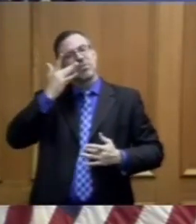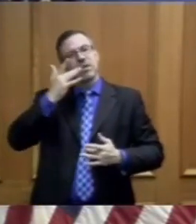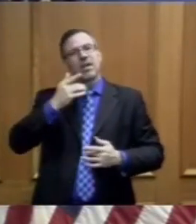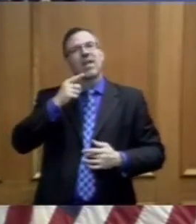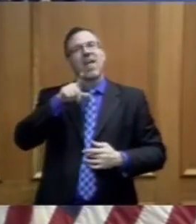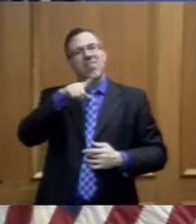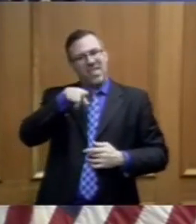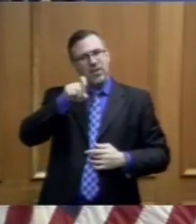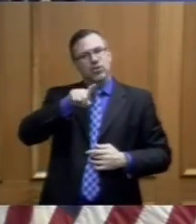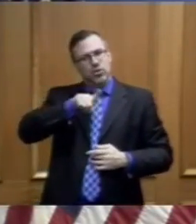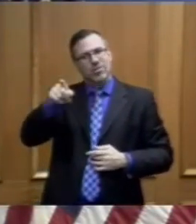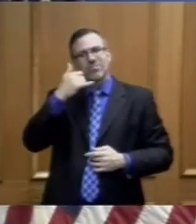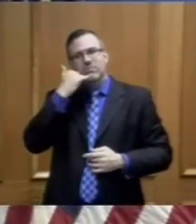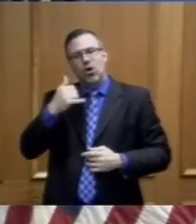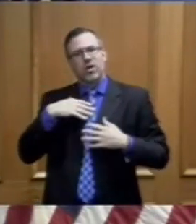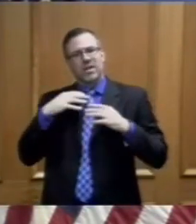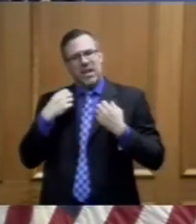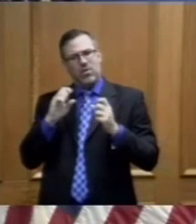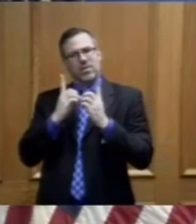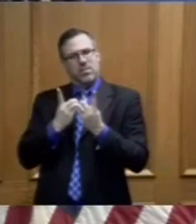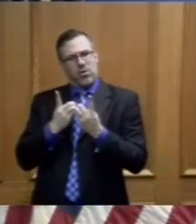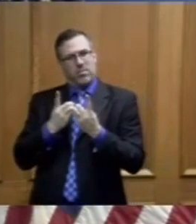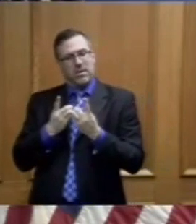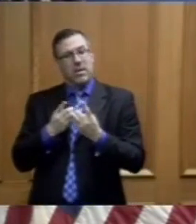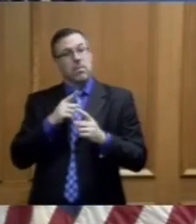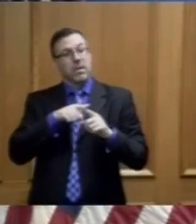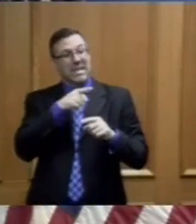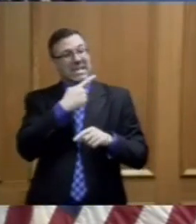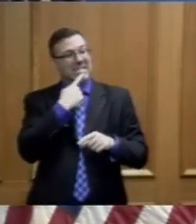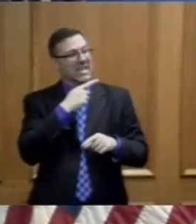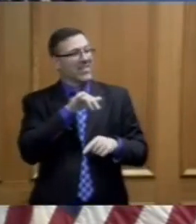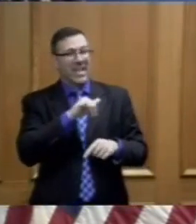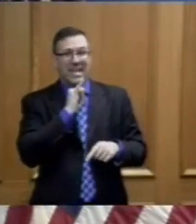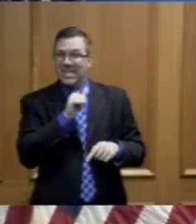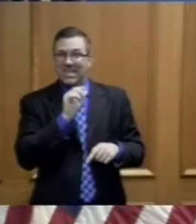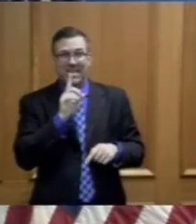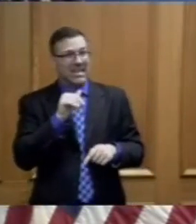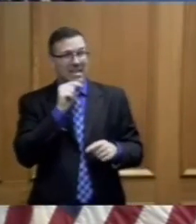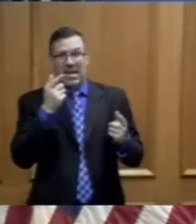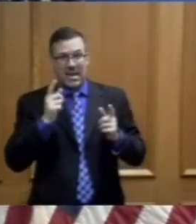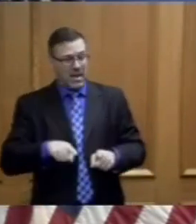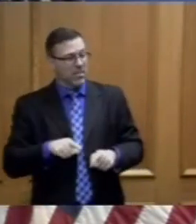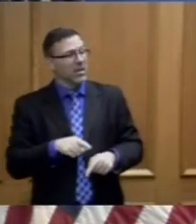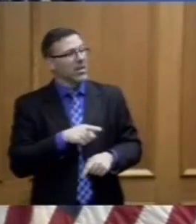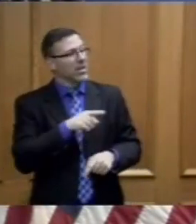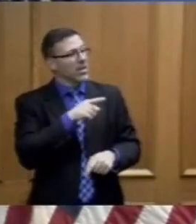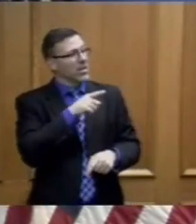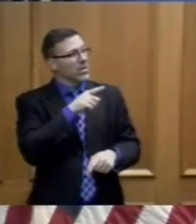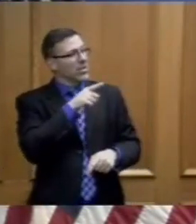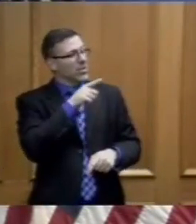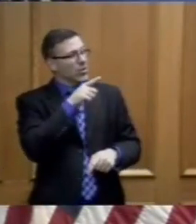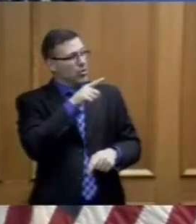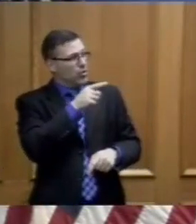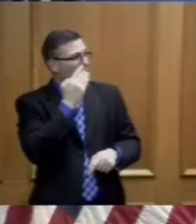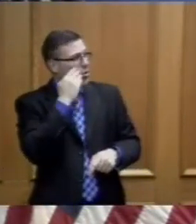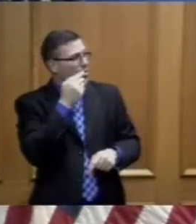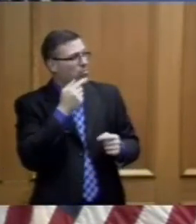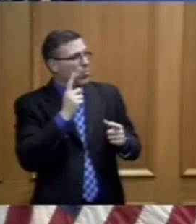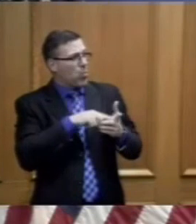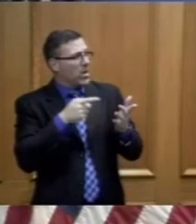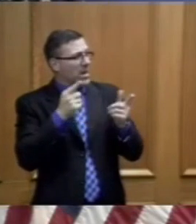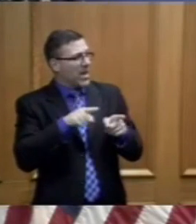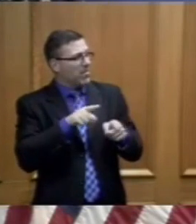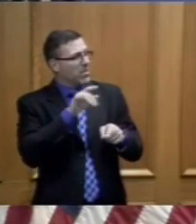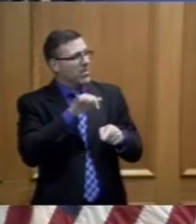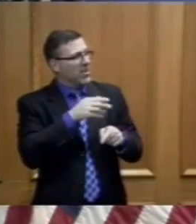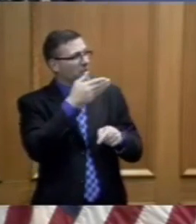that occurred. I was wondering if you had any indication of something like that happening at that facility.